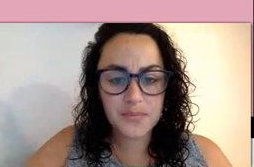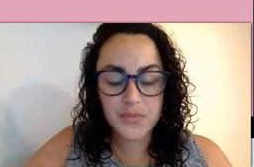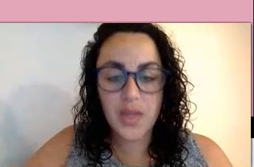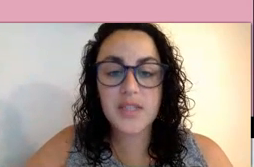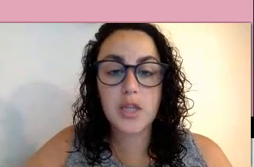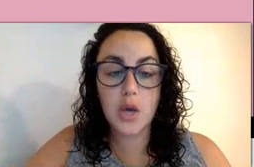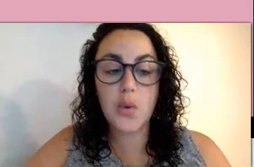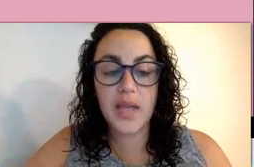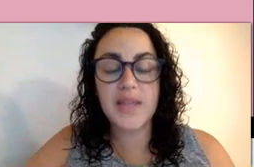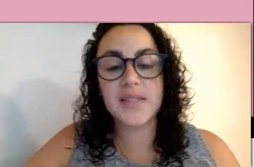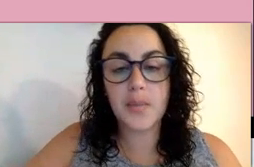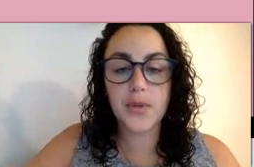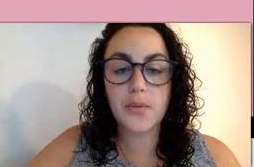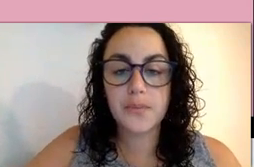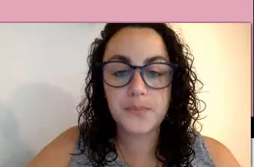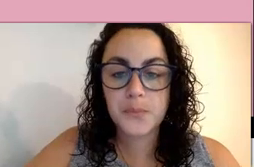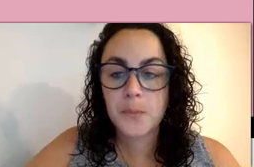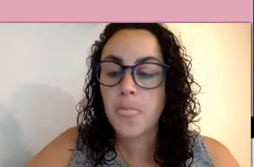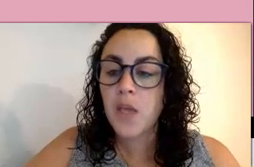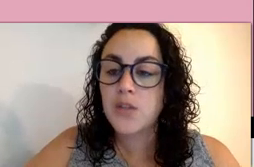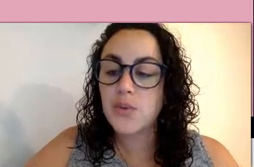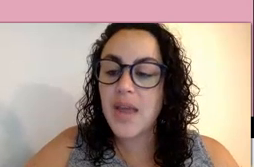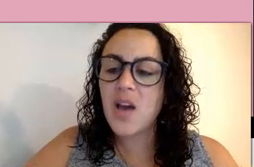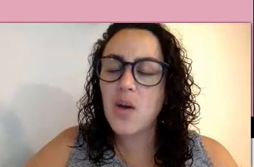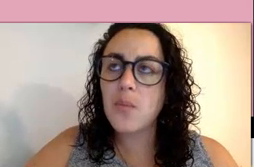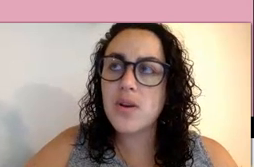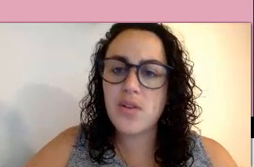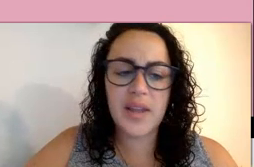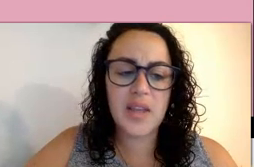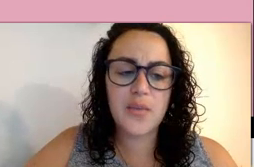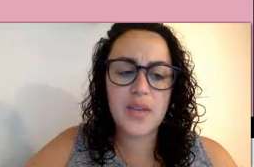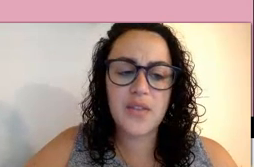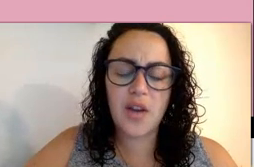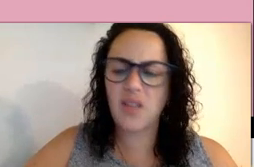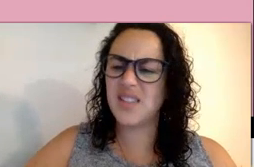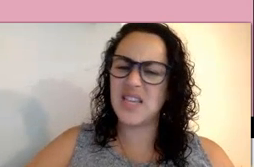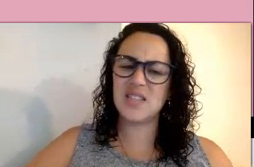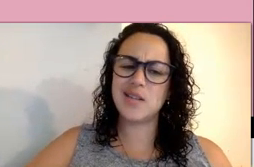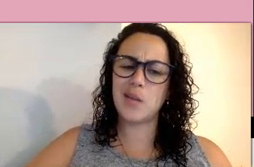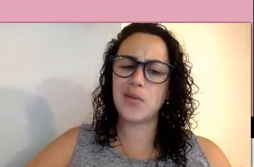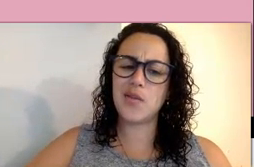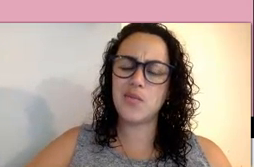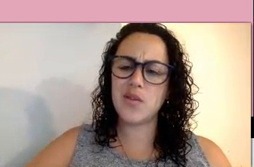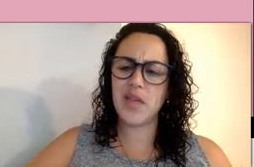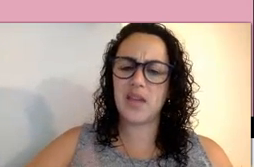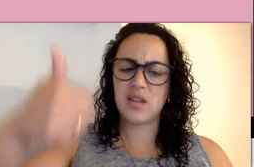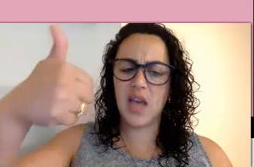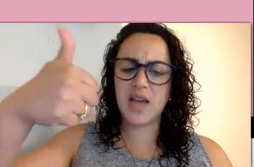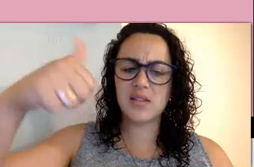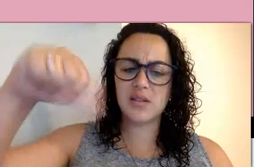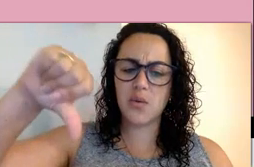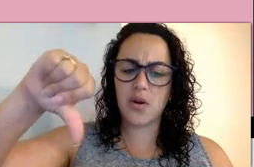shorter. So that's a lowercase w. So now I'm wondering if we can figure out, is this a W? What do you